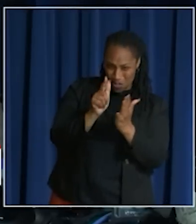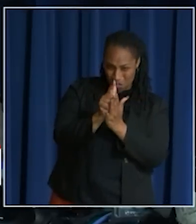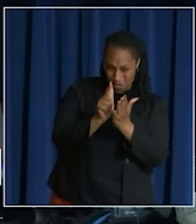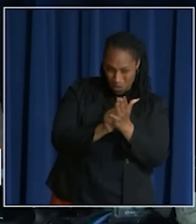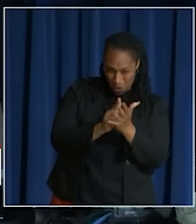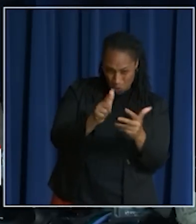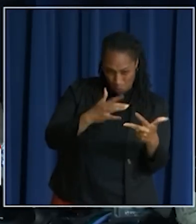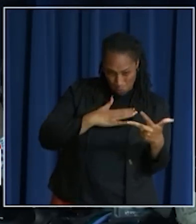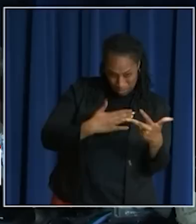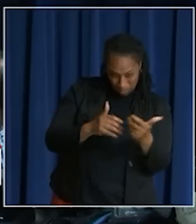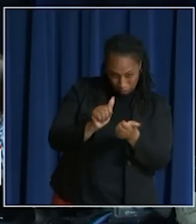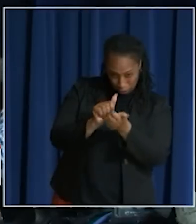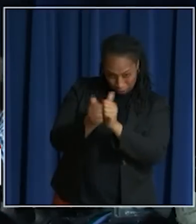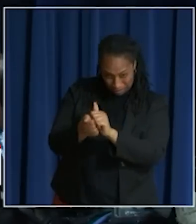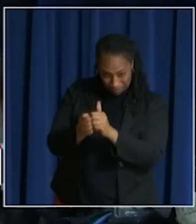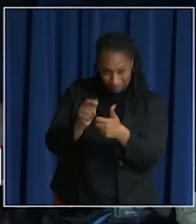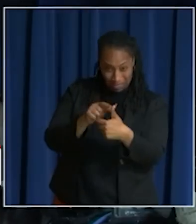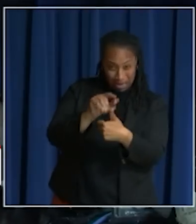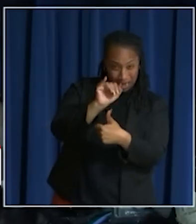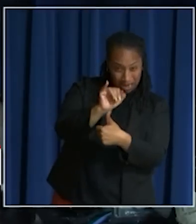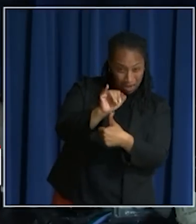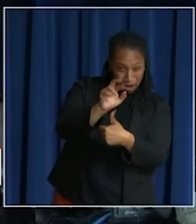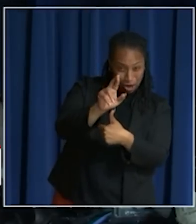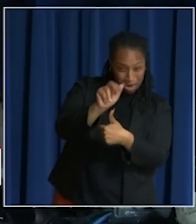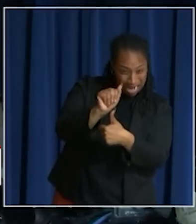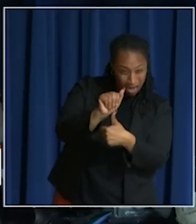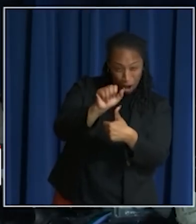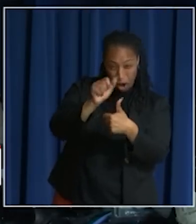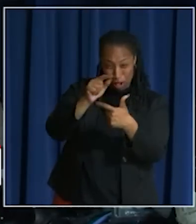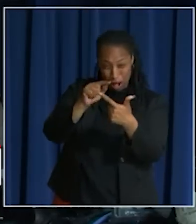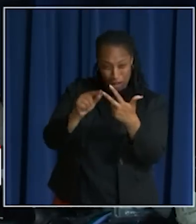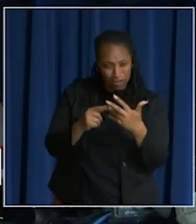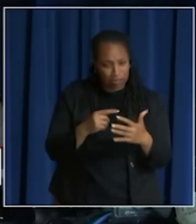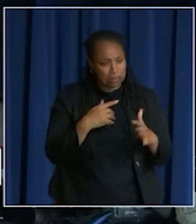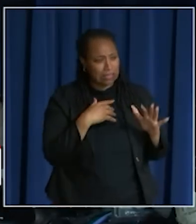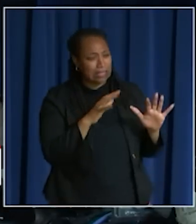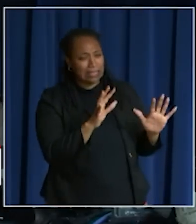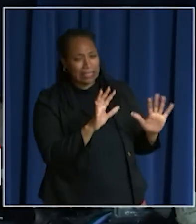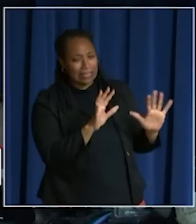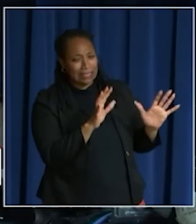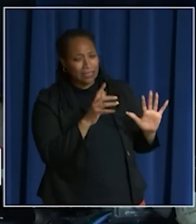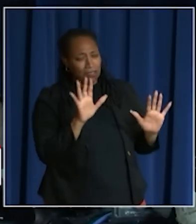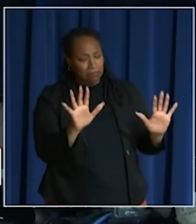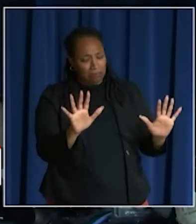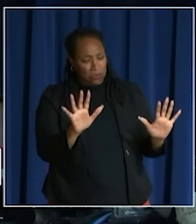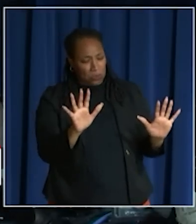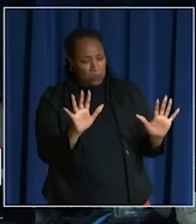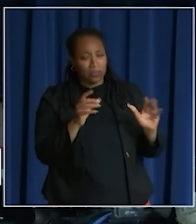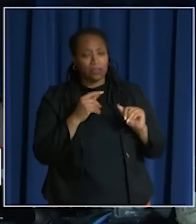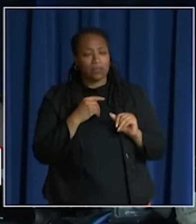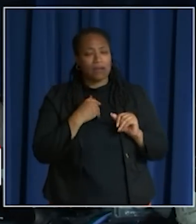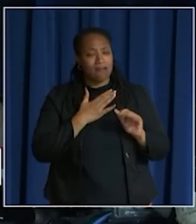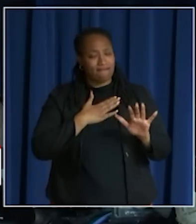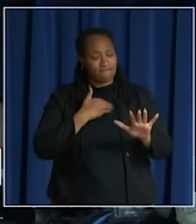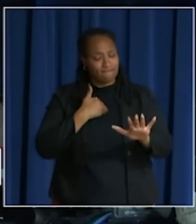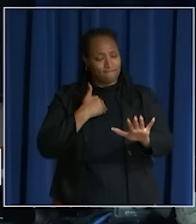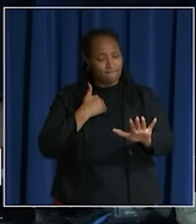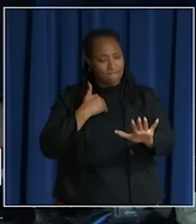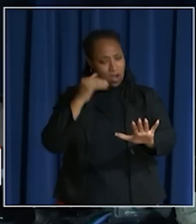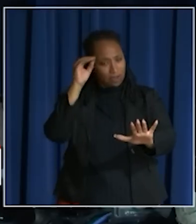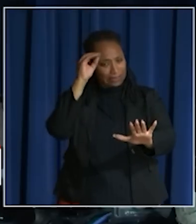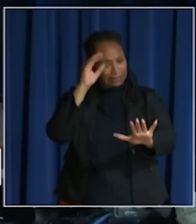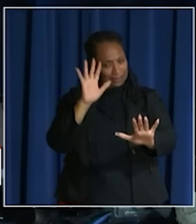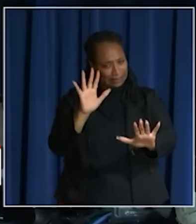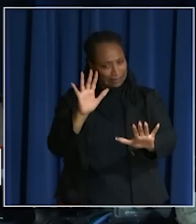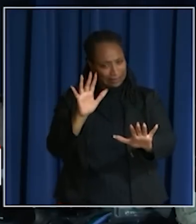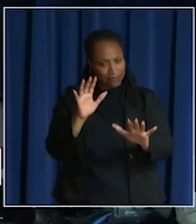3 of those I can refer you to. You wouldn't mind articulating them real quick? I would, because I'm going to get them mixed up in my head